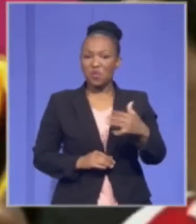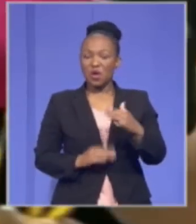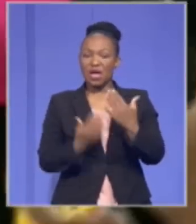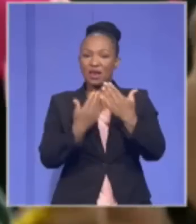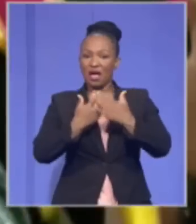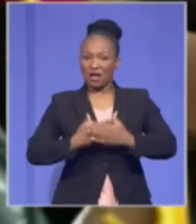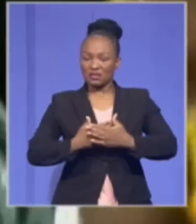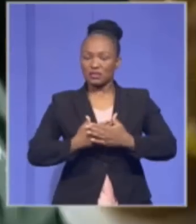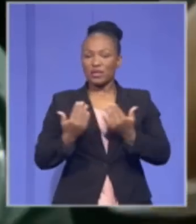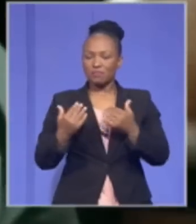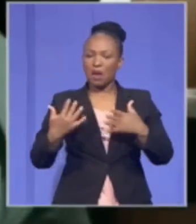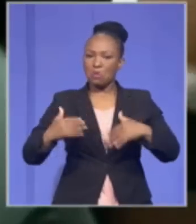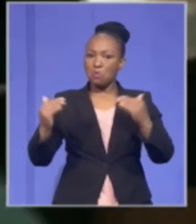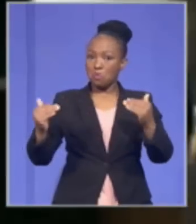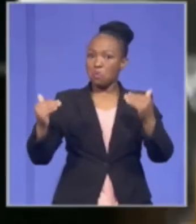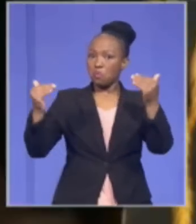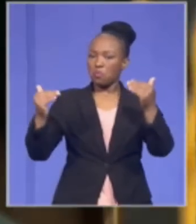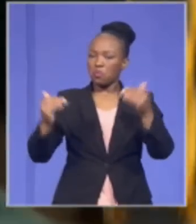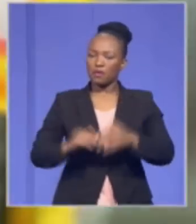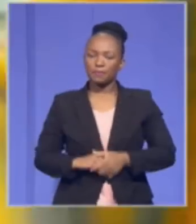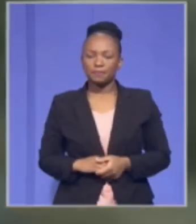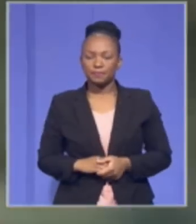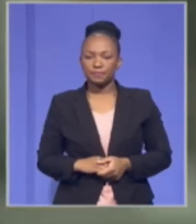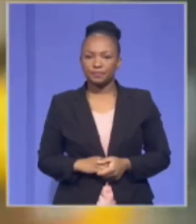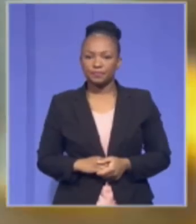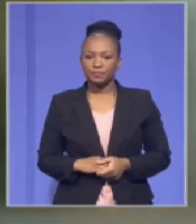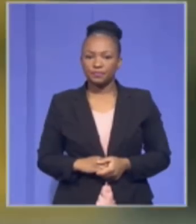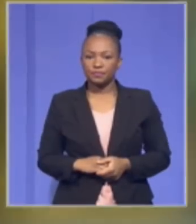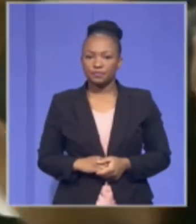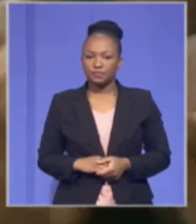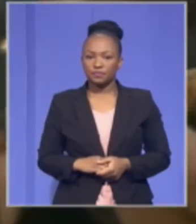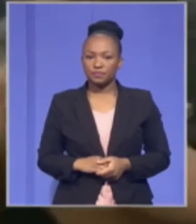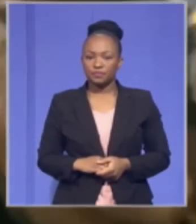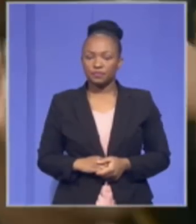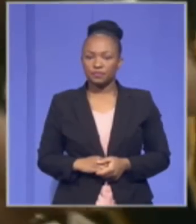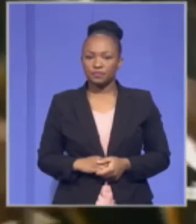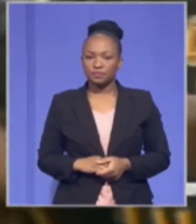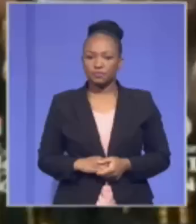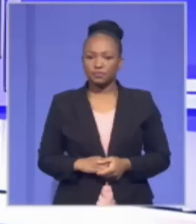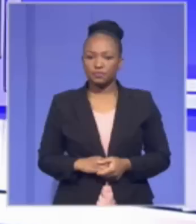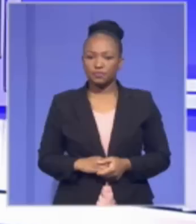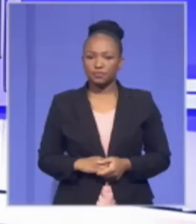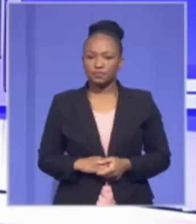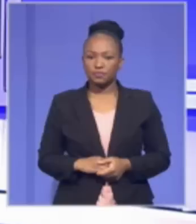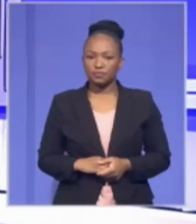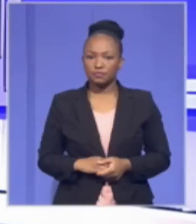bošego. Sfeiso Ramara wa ditaba tša SABC Johannesburg.